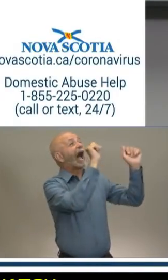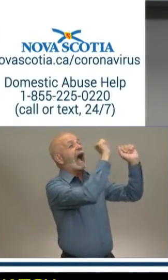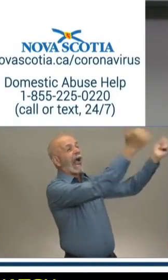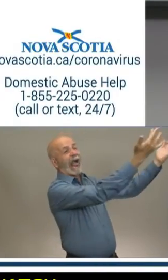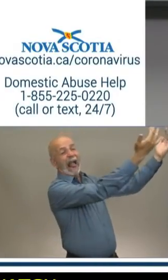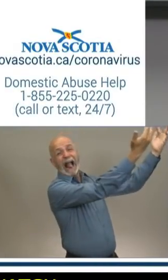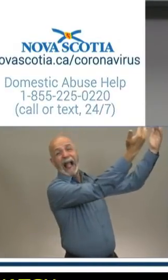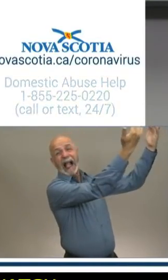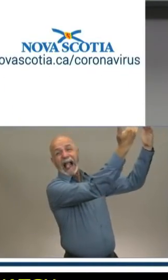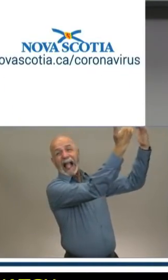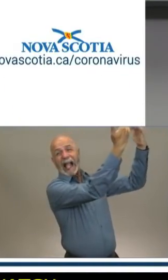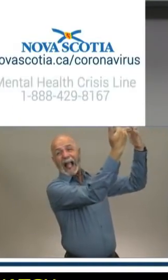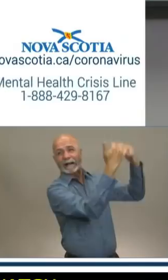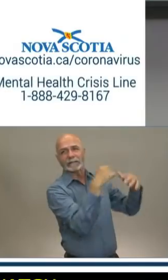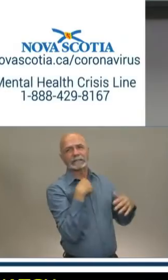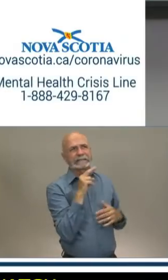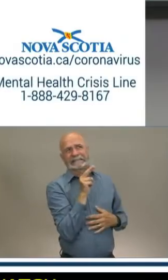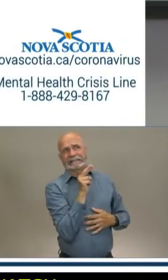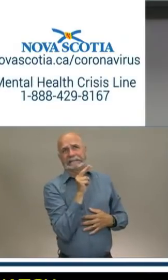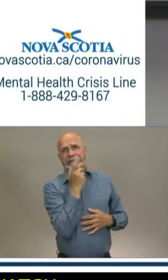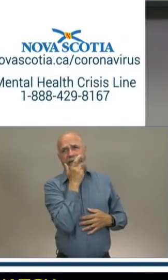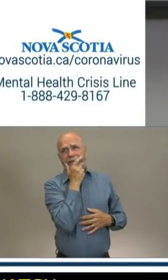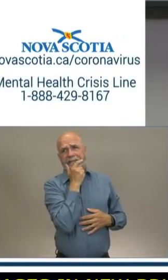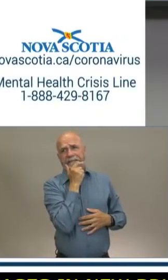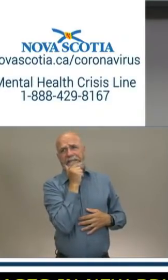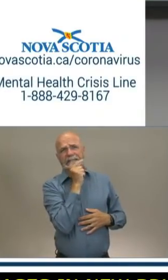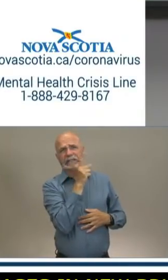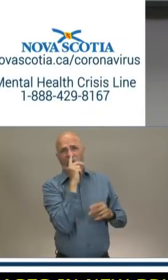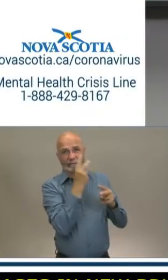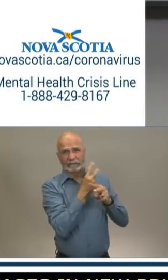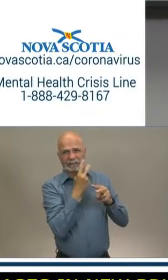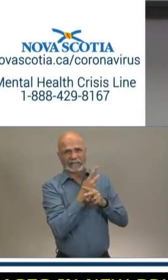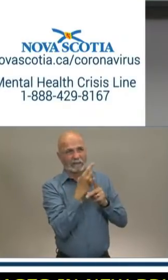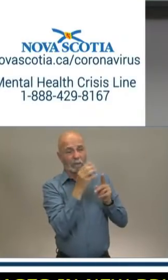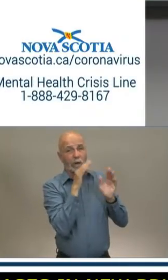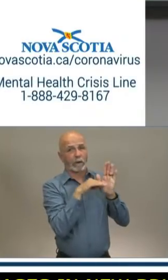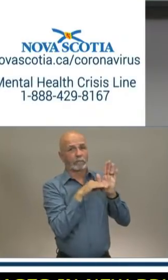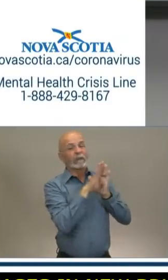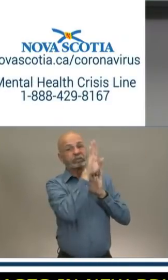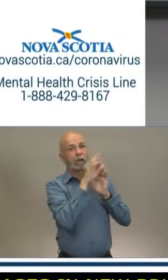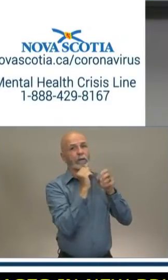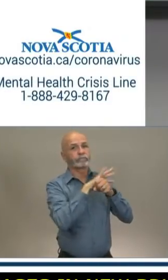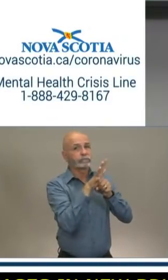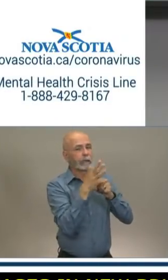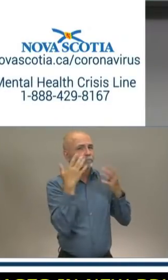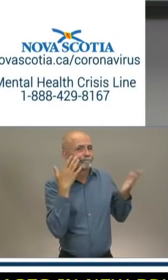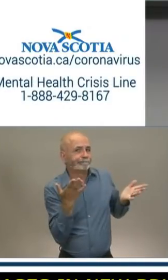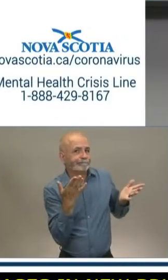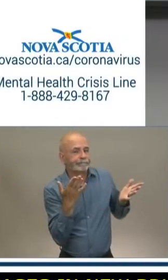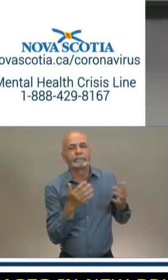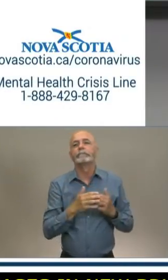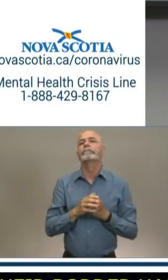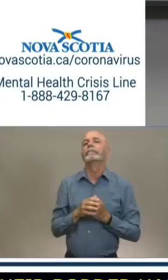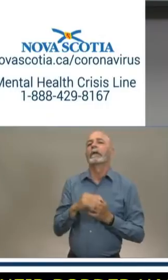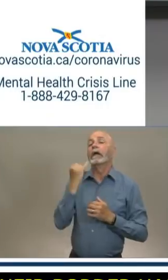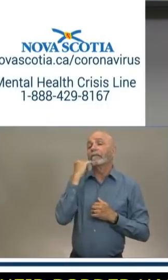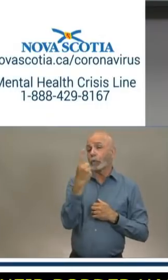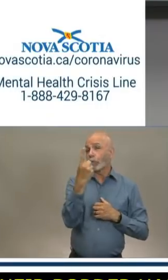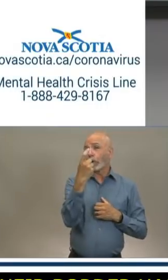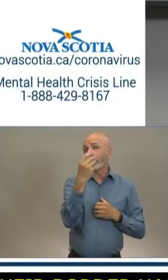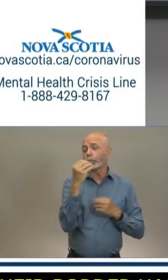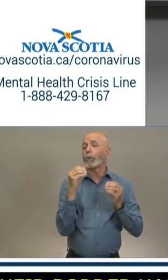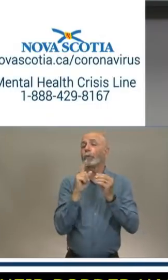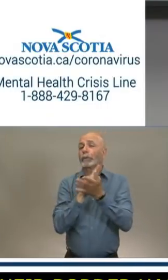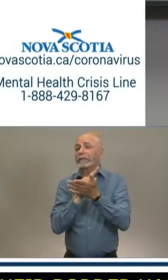2 weeks. One more week to get Nova Scotians over 65 closer to the double vaccination target of at